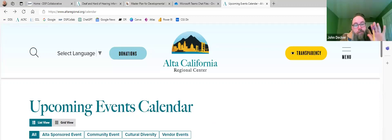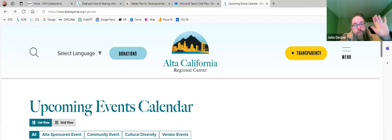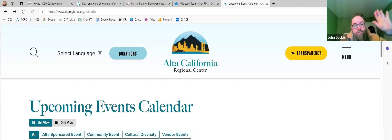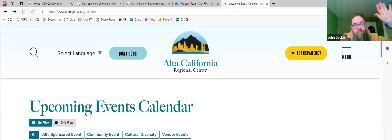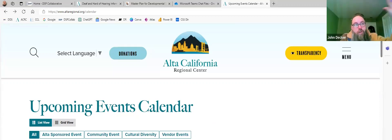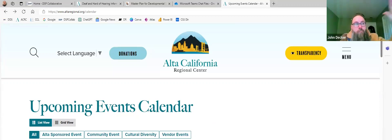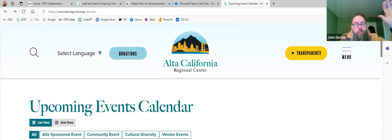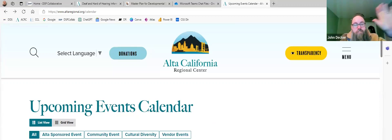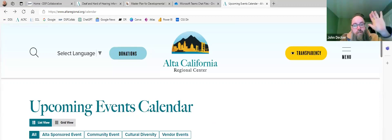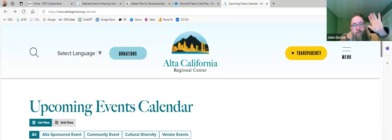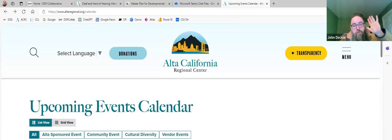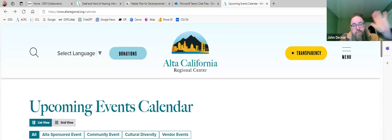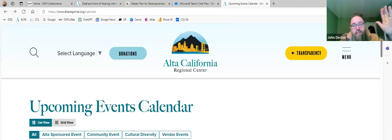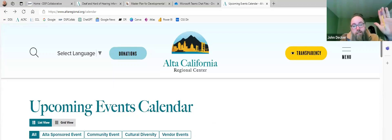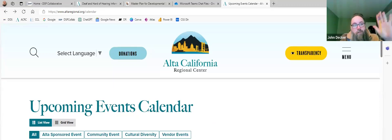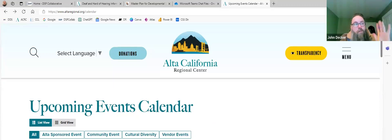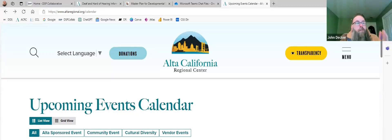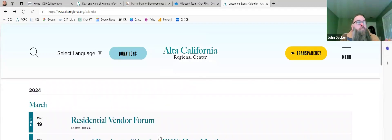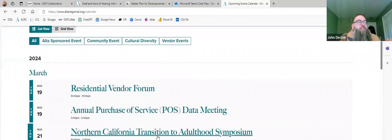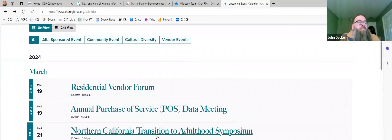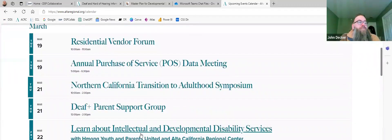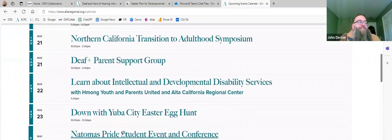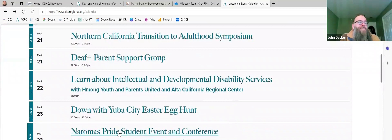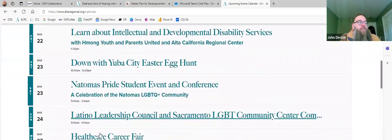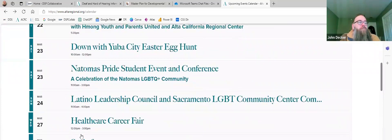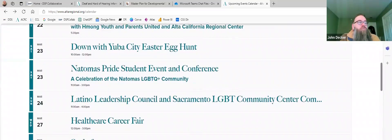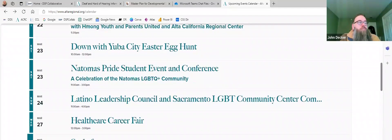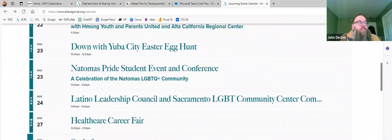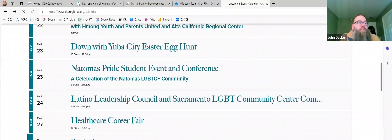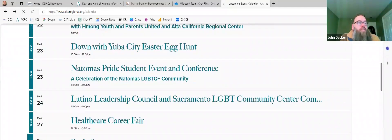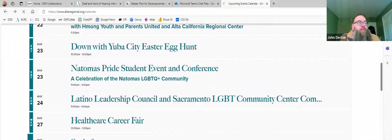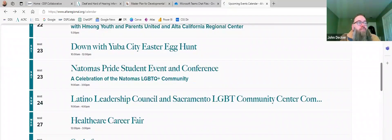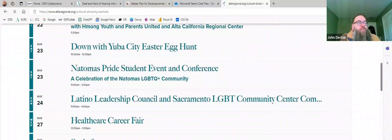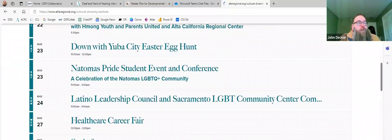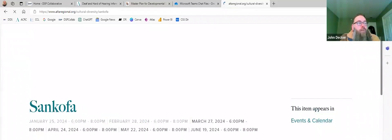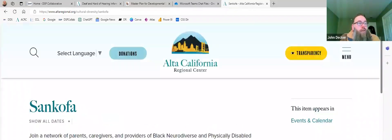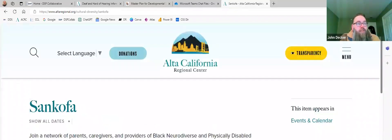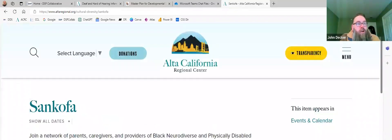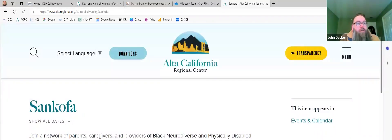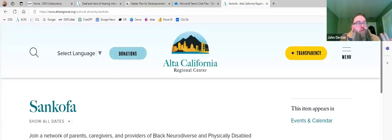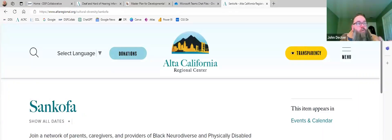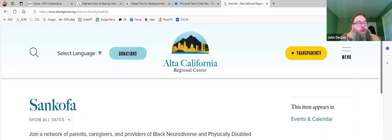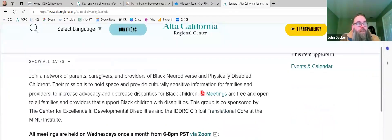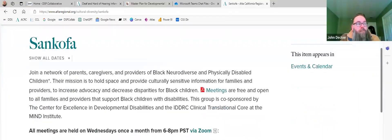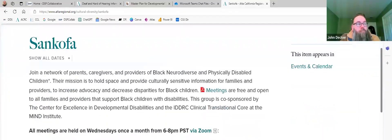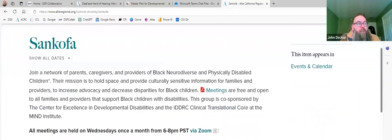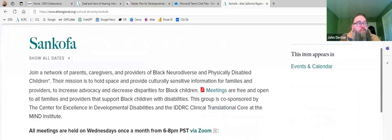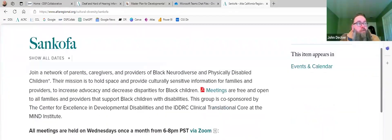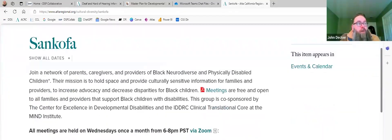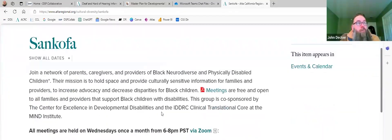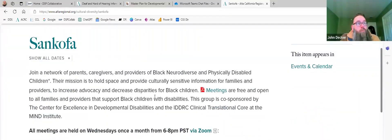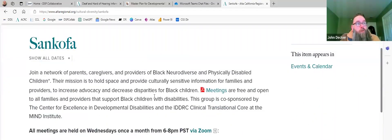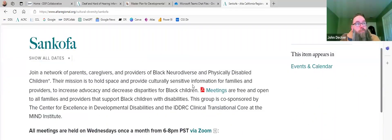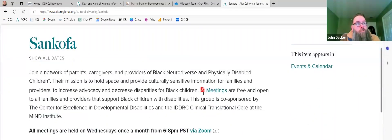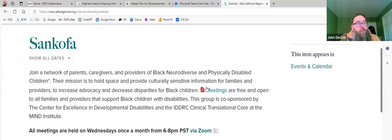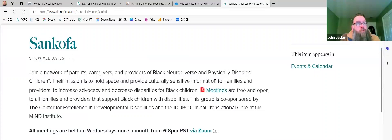And again, you can just direct people to check out our events calendar, because there's detailed descriptions in there as well that talk about what the meetings